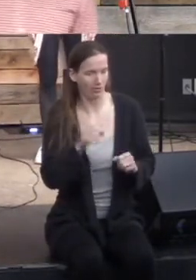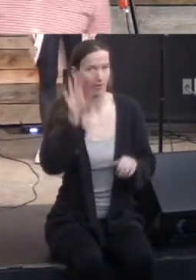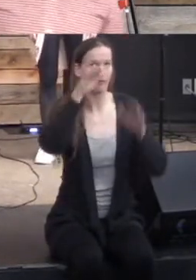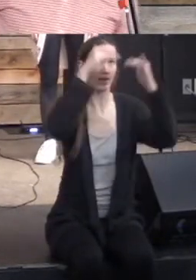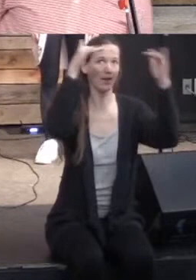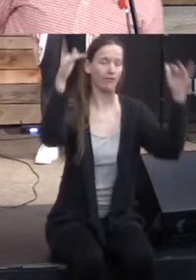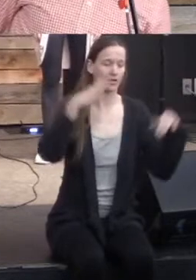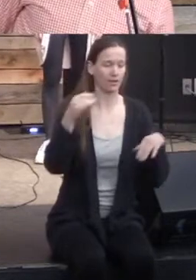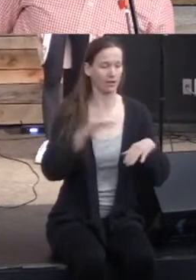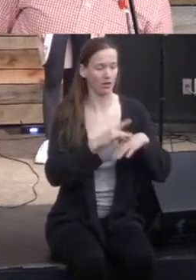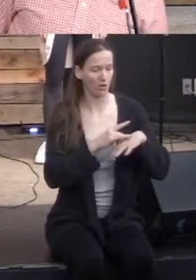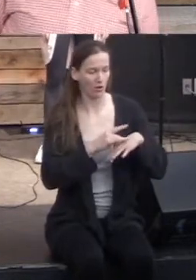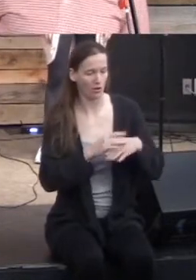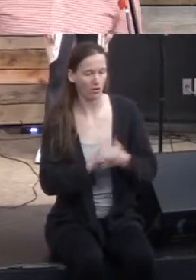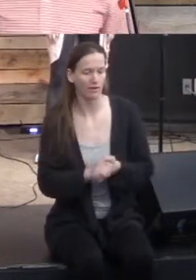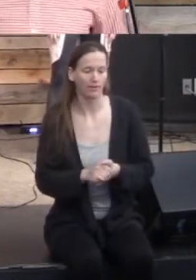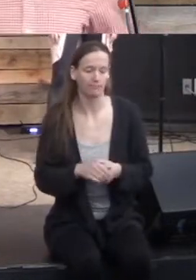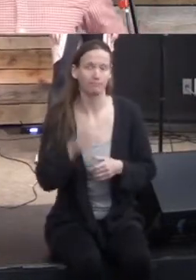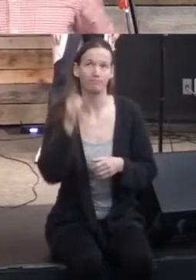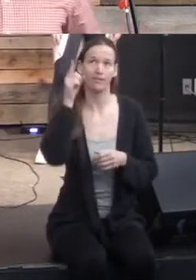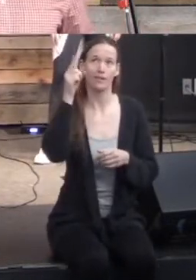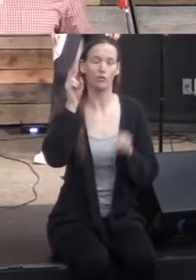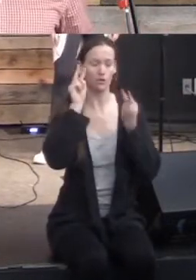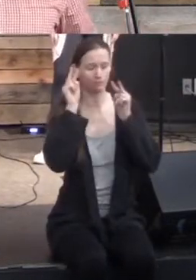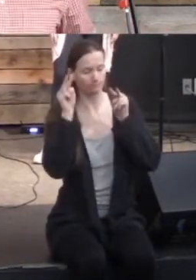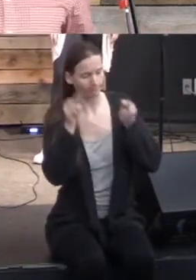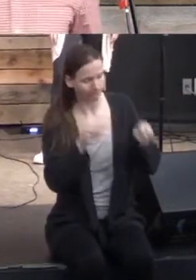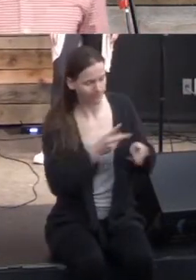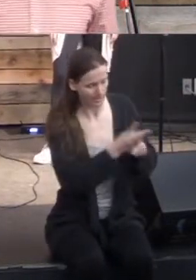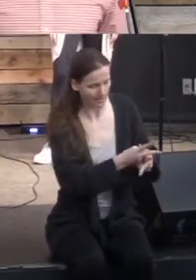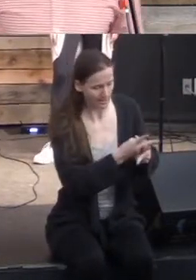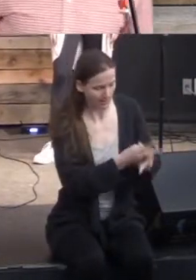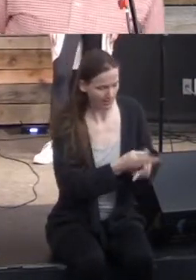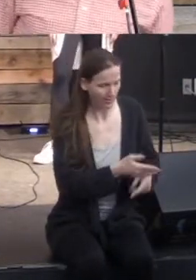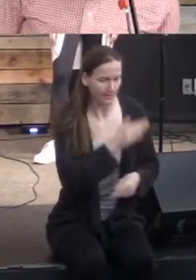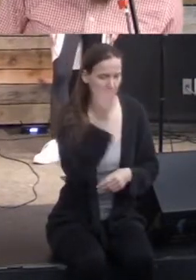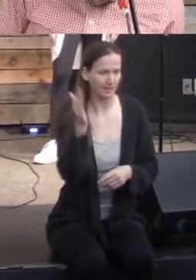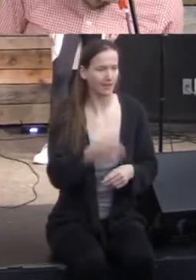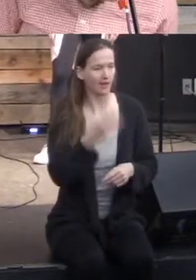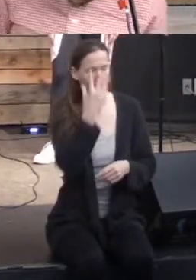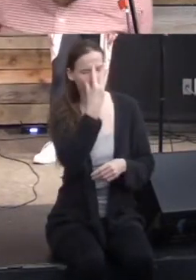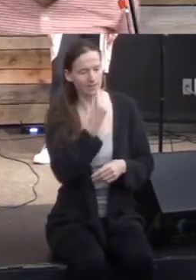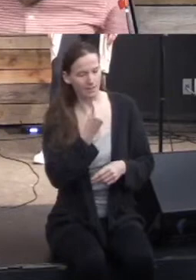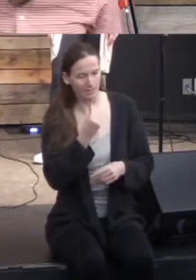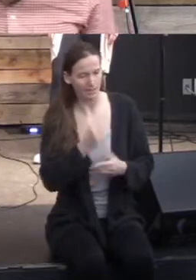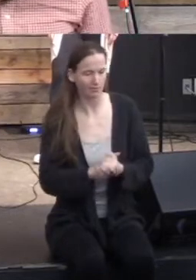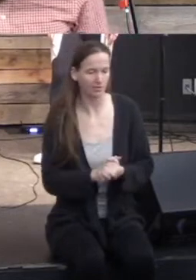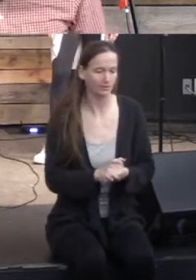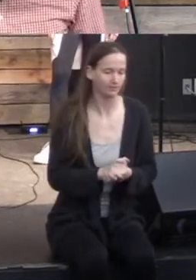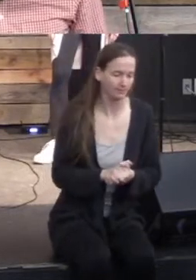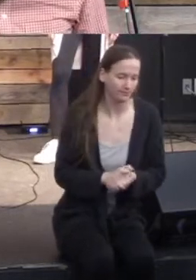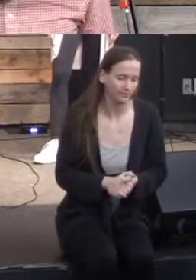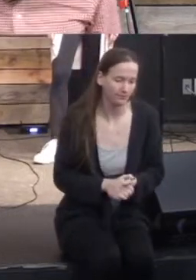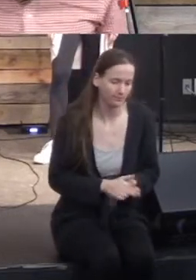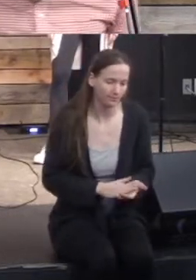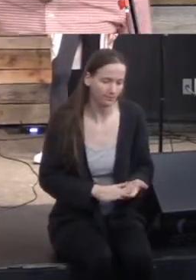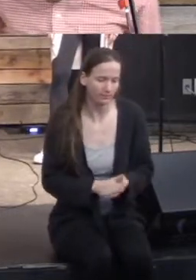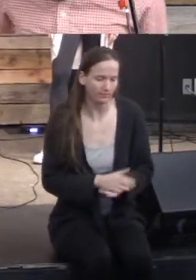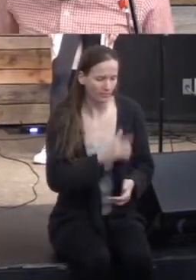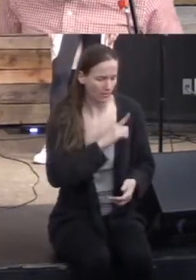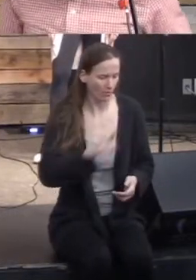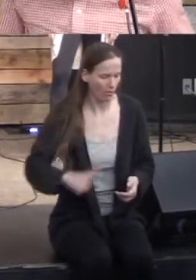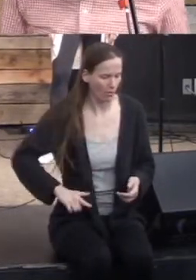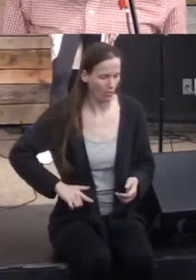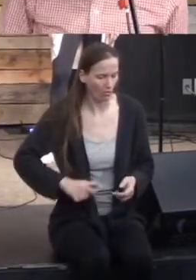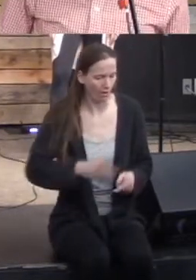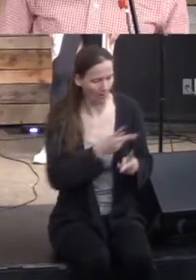watches over you will not slumber. Indeed, he who watches over Israel will neither slumber nor sleep. The Lord watches over